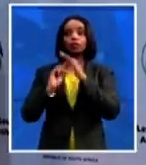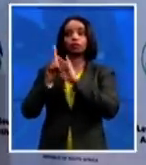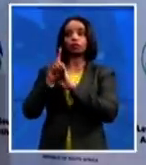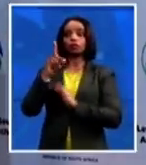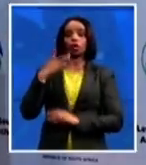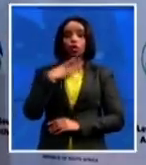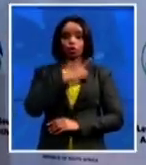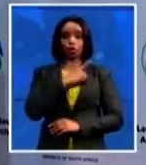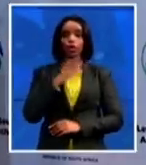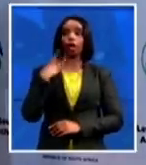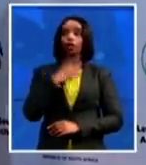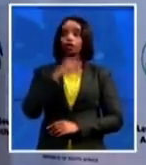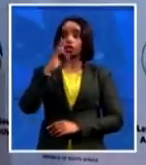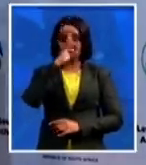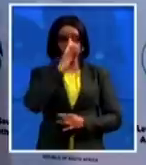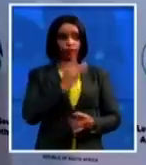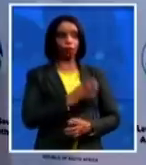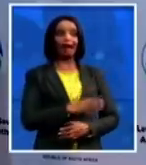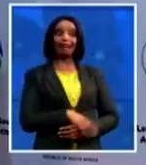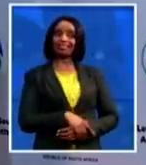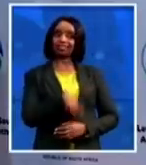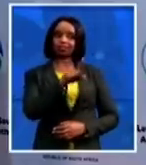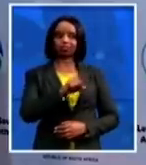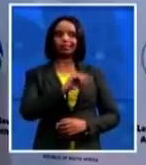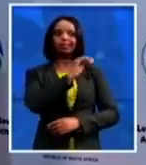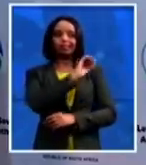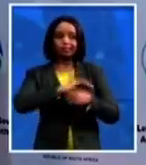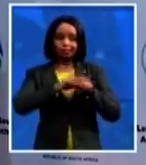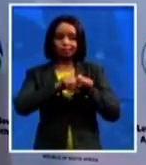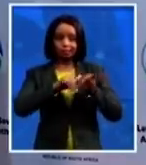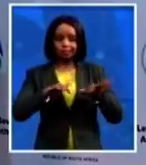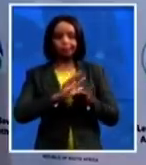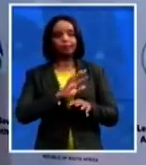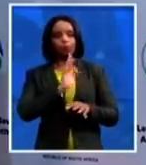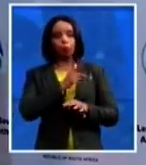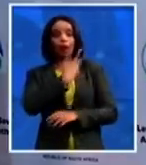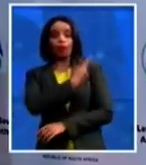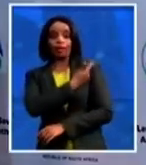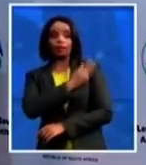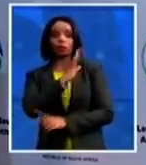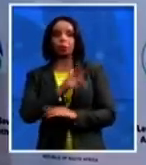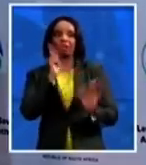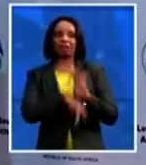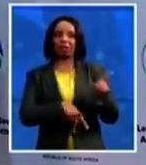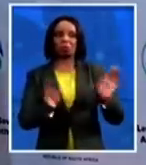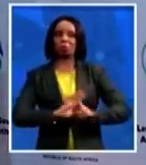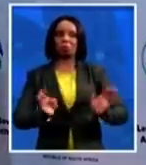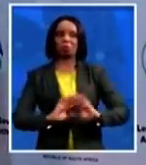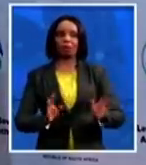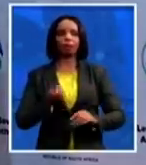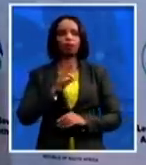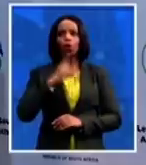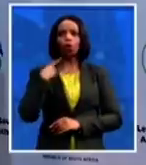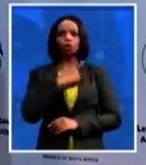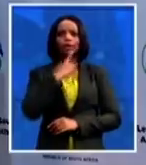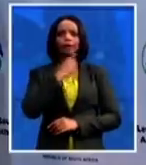you. But if it doesn't kill you, it doesn't harm you, you stand a chance by vaccinating and make a huge